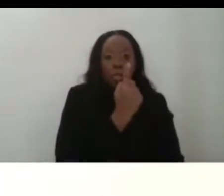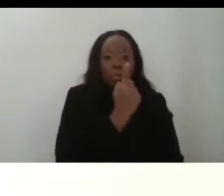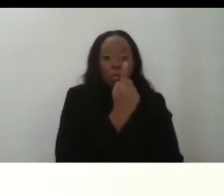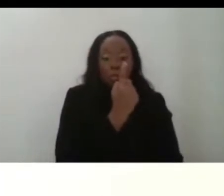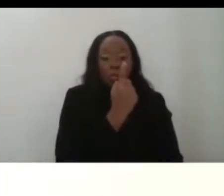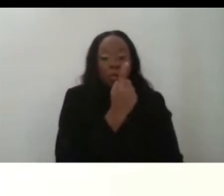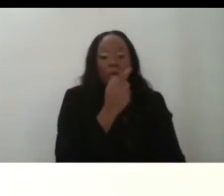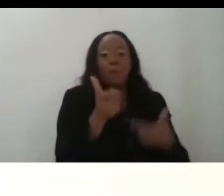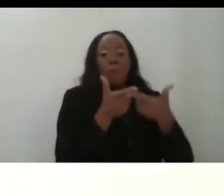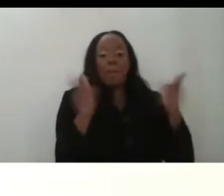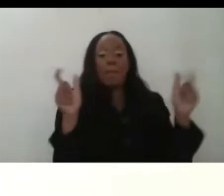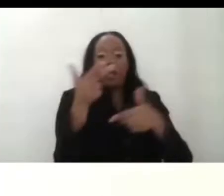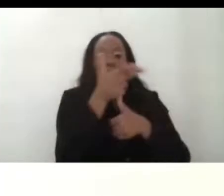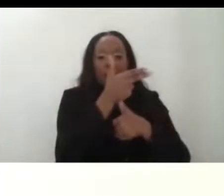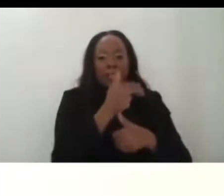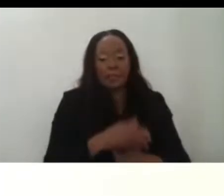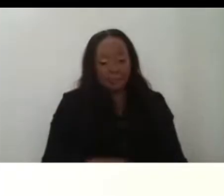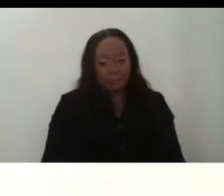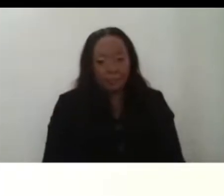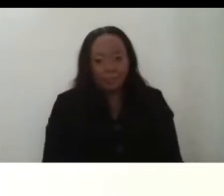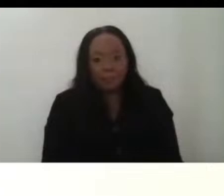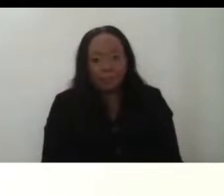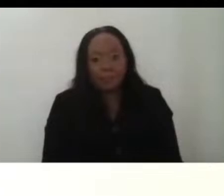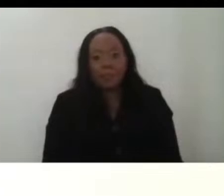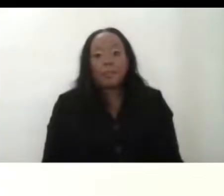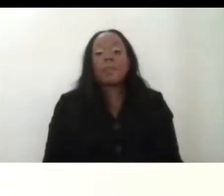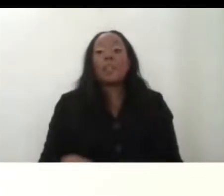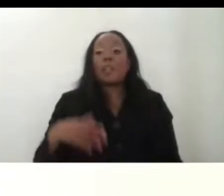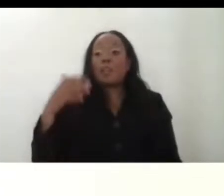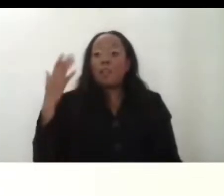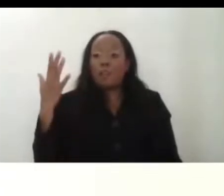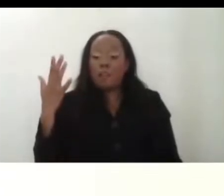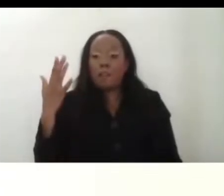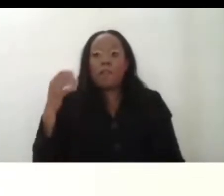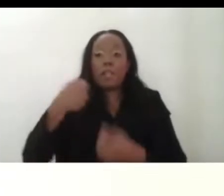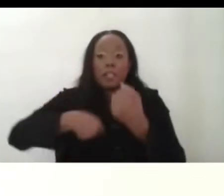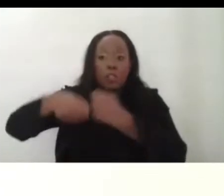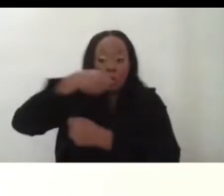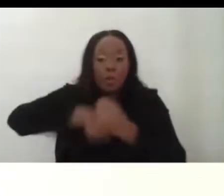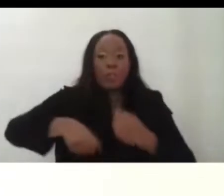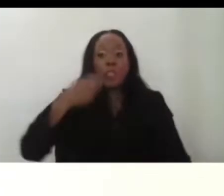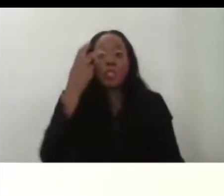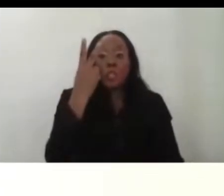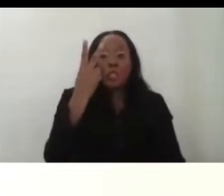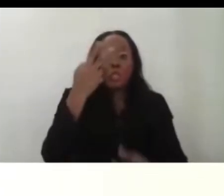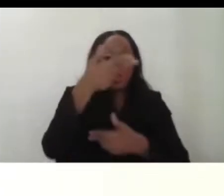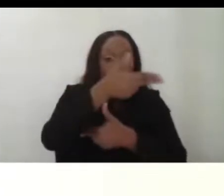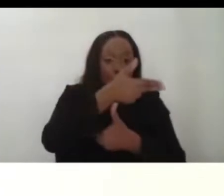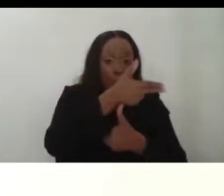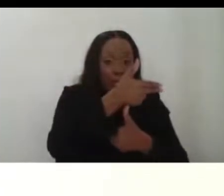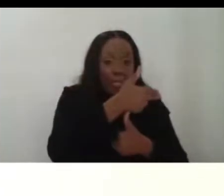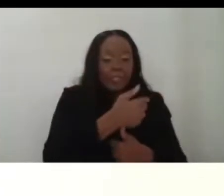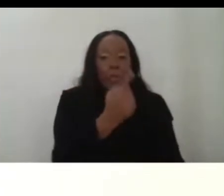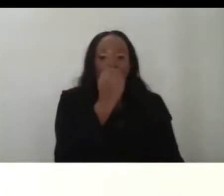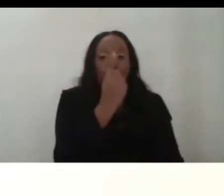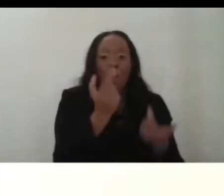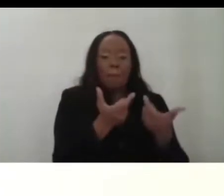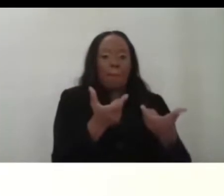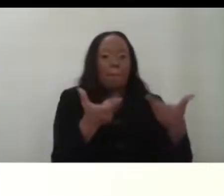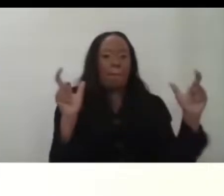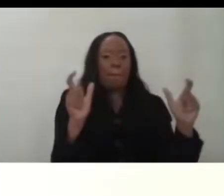We remind you the averages again: 5 storms, 2 hurricanes, 1 major for just that